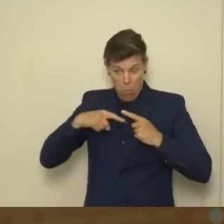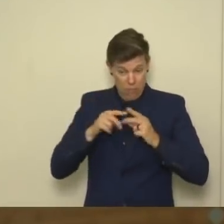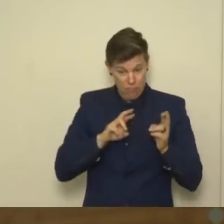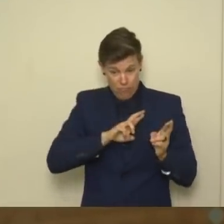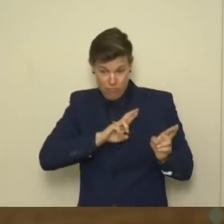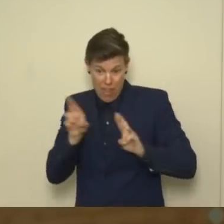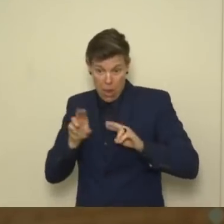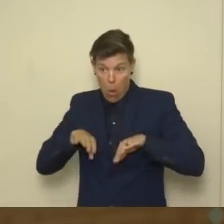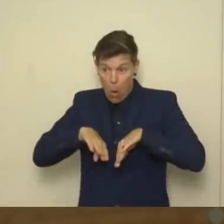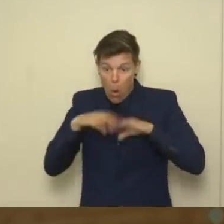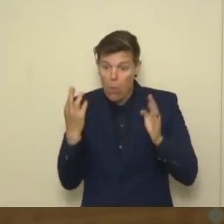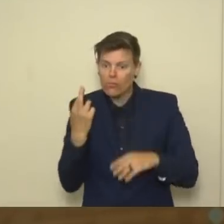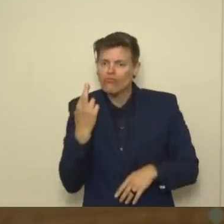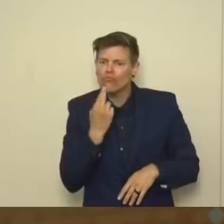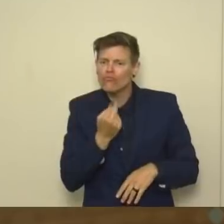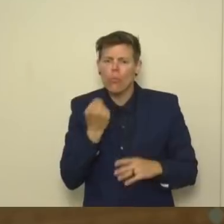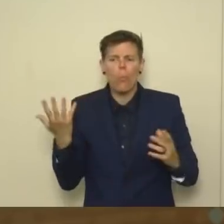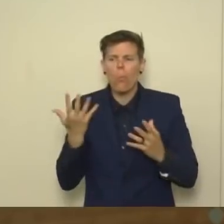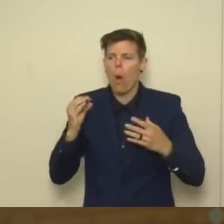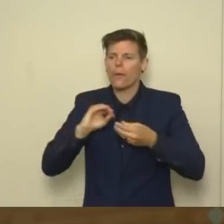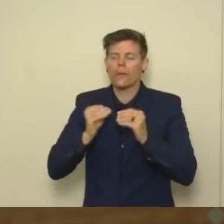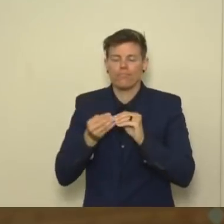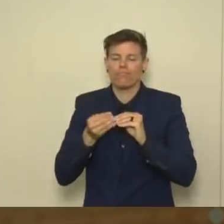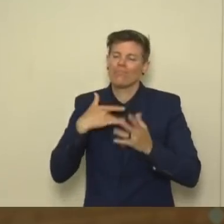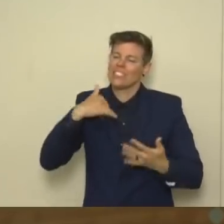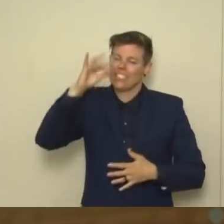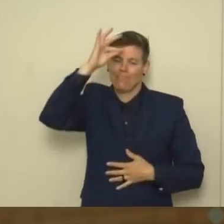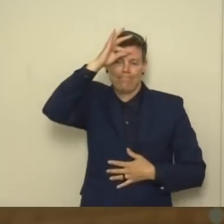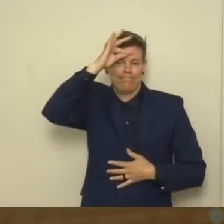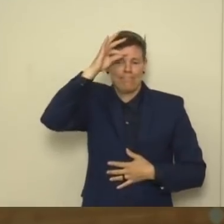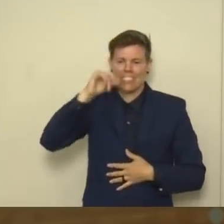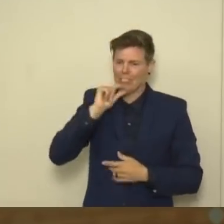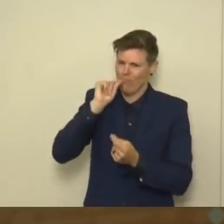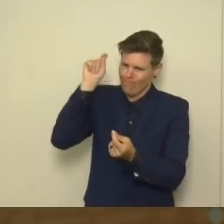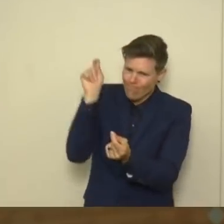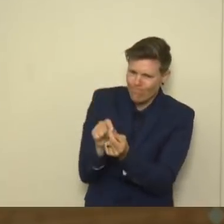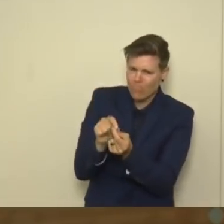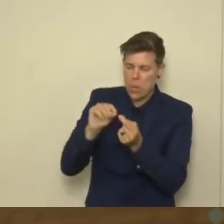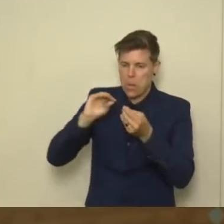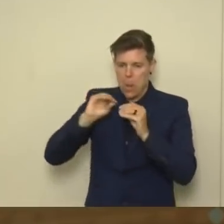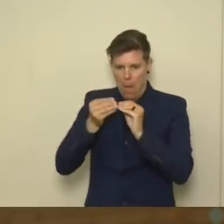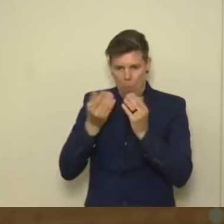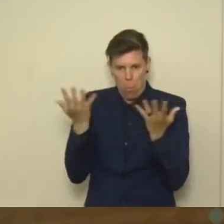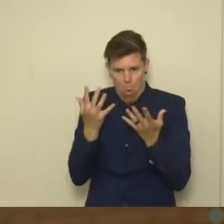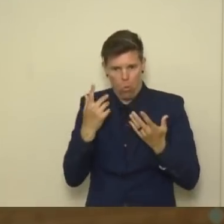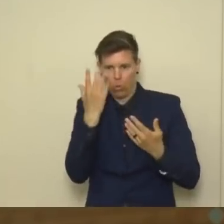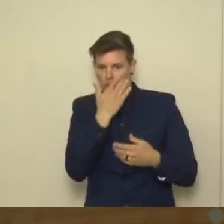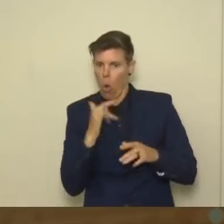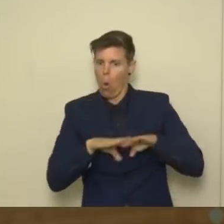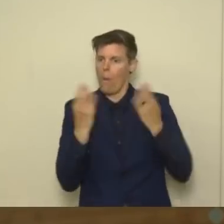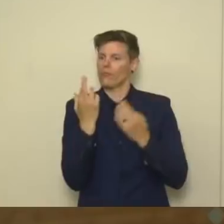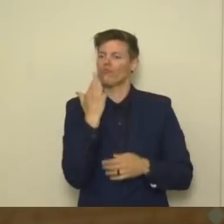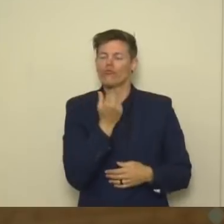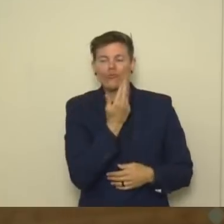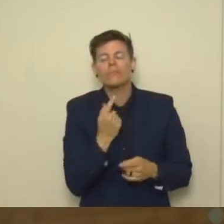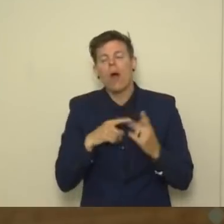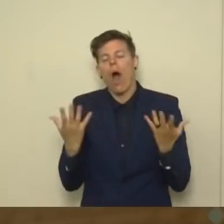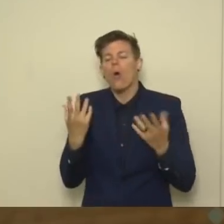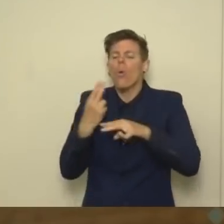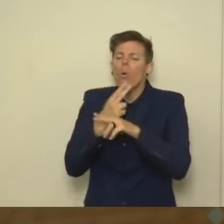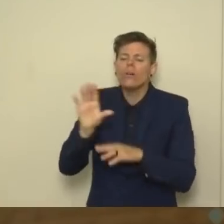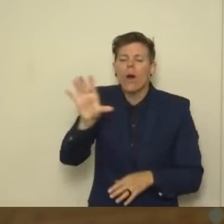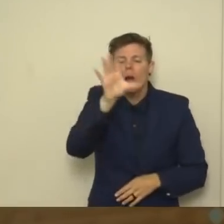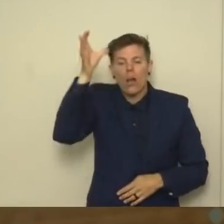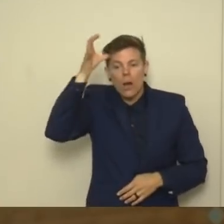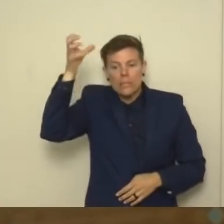add it as a criteria. But nonetheless, it's just common sense that you can't reopen very much of